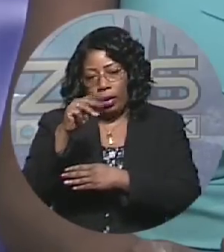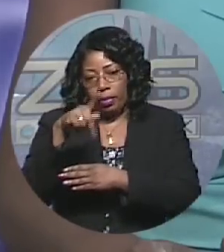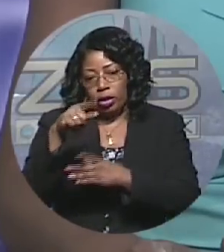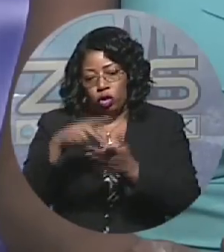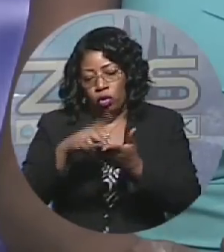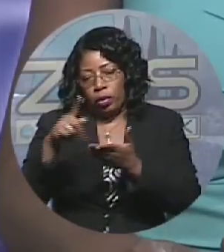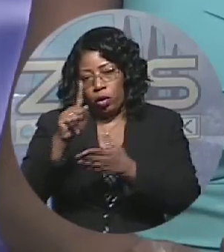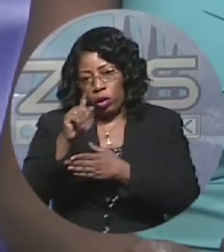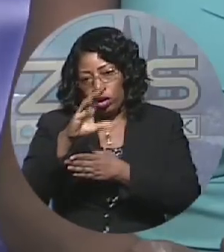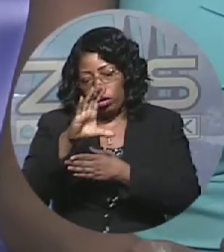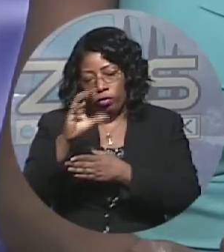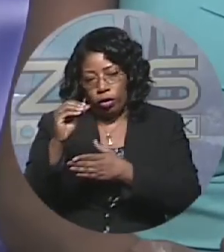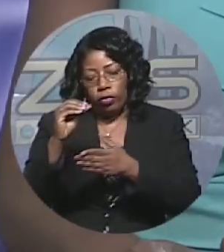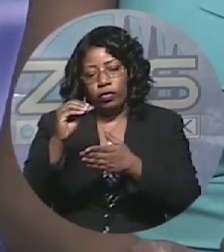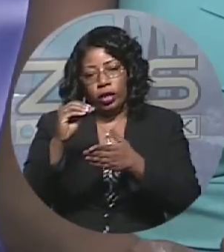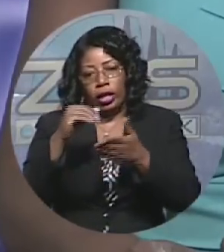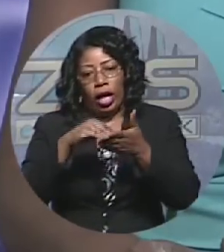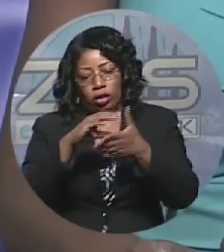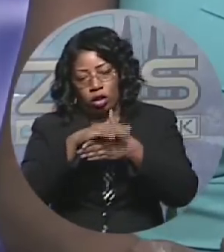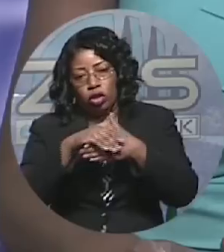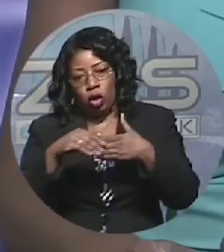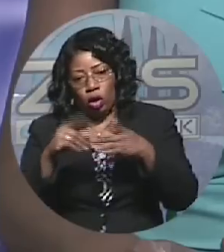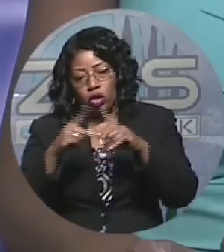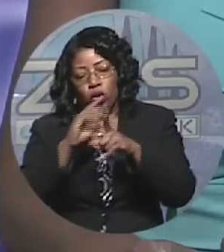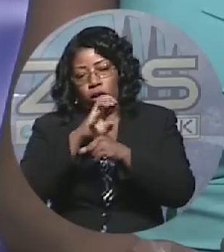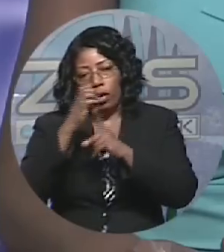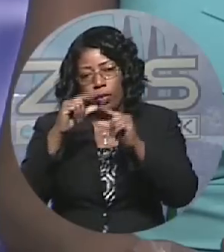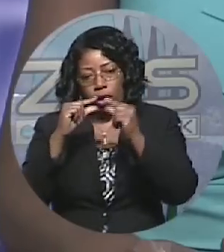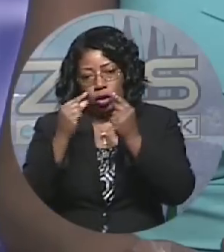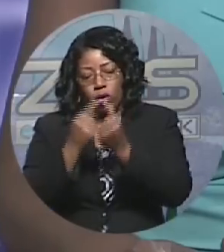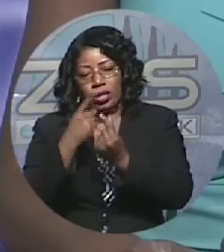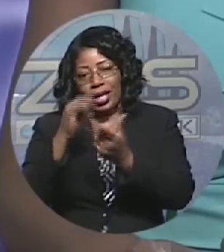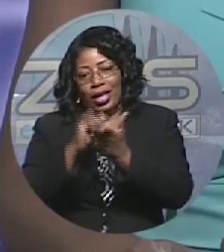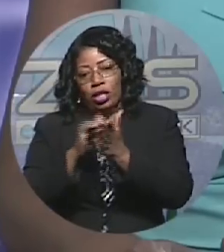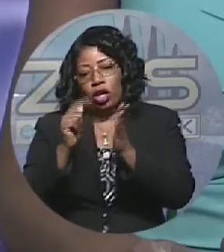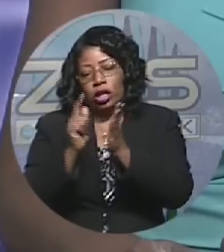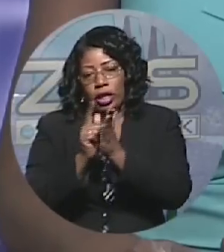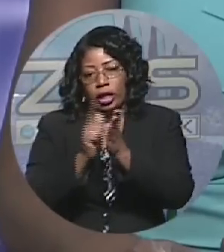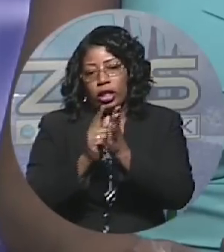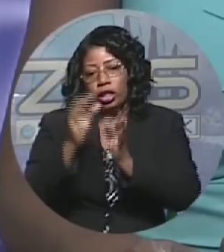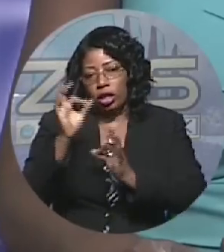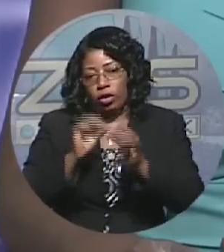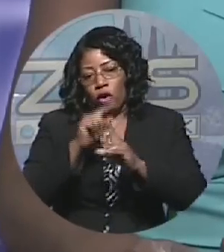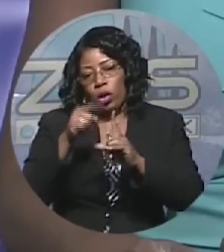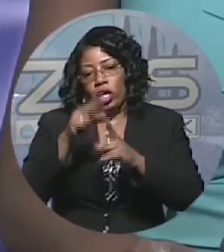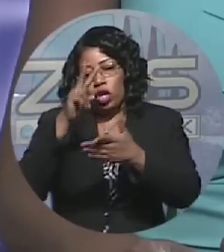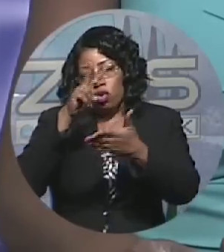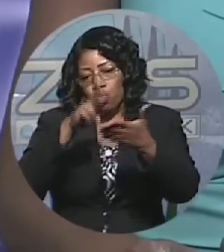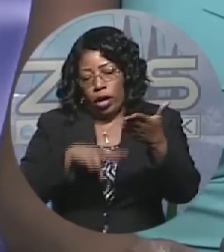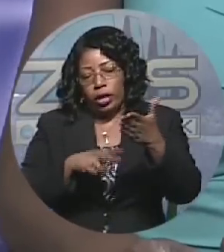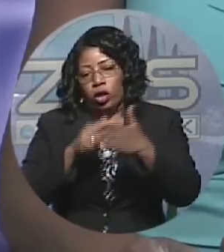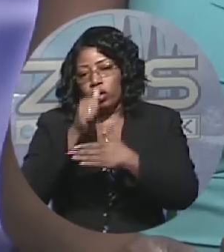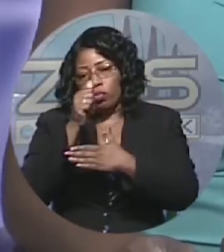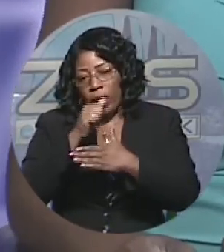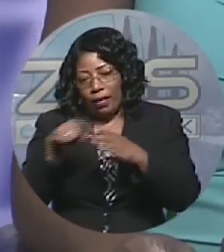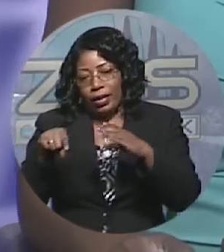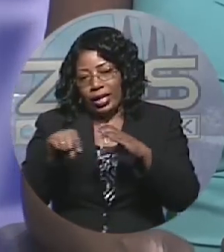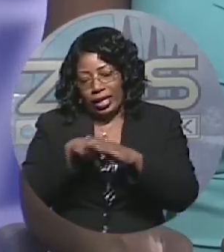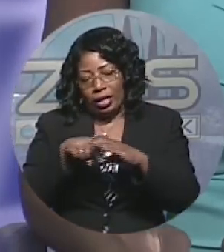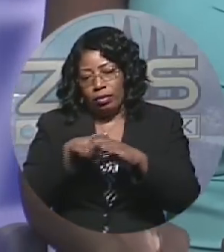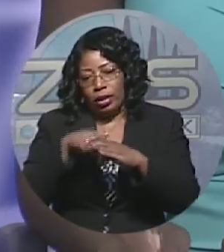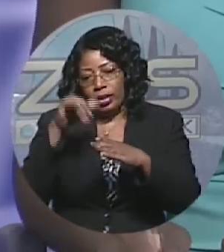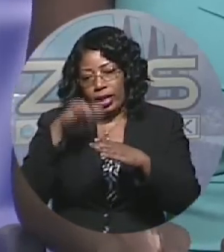$150,000 to an environmental group, explaining that he was not legally justified when he read those private emails in Parliament. Janaea